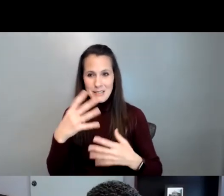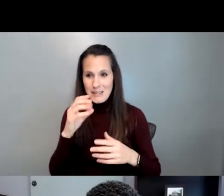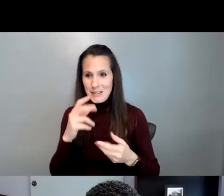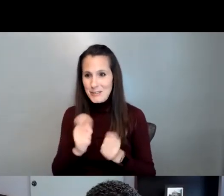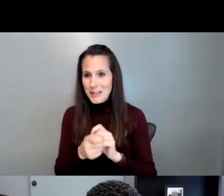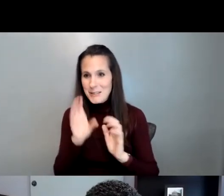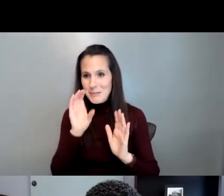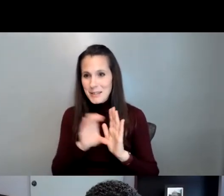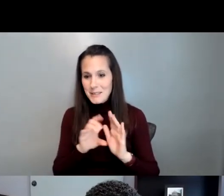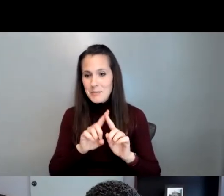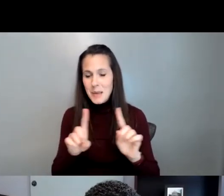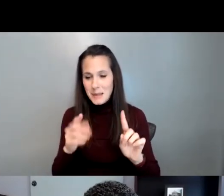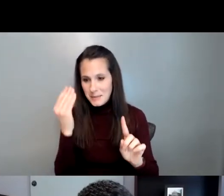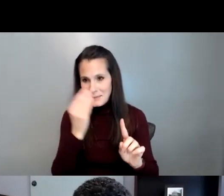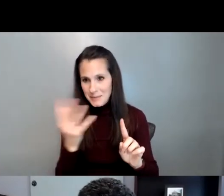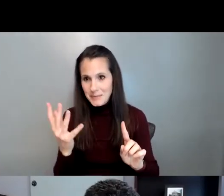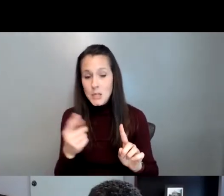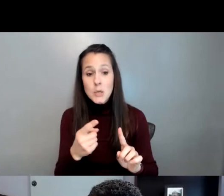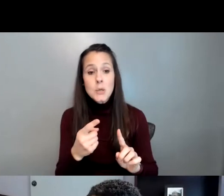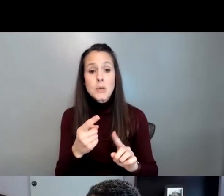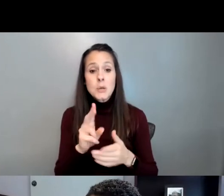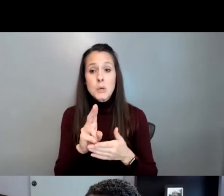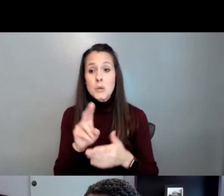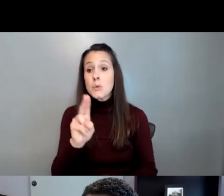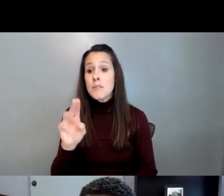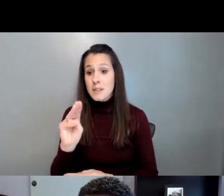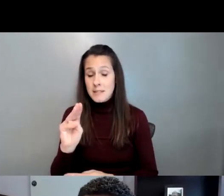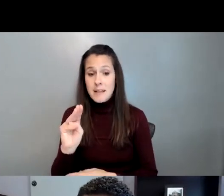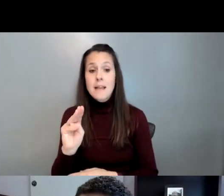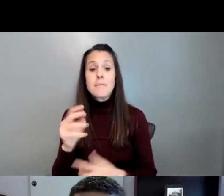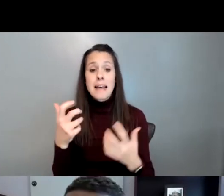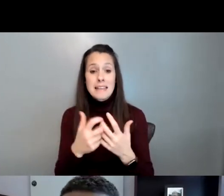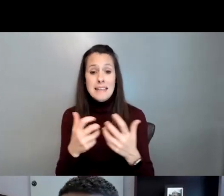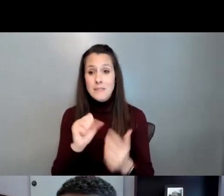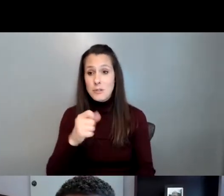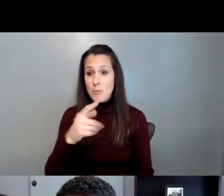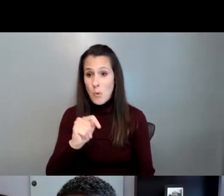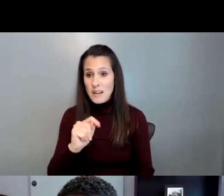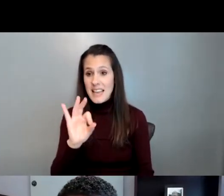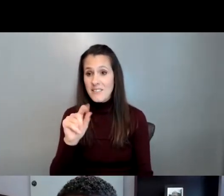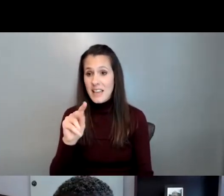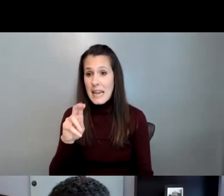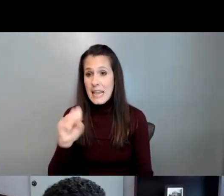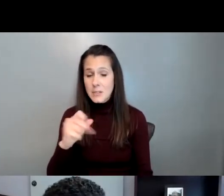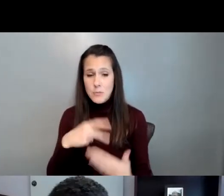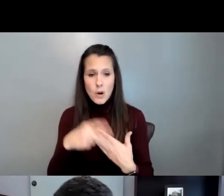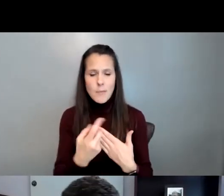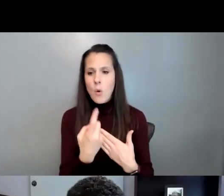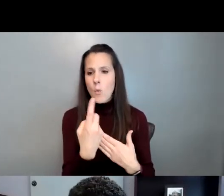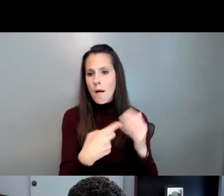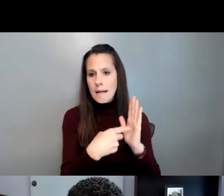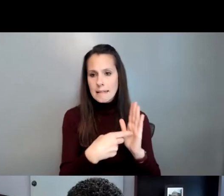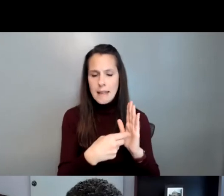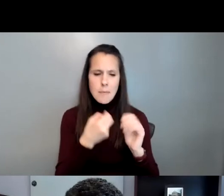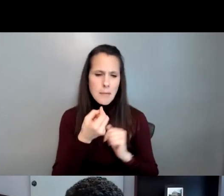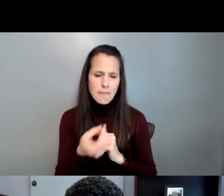that the University of Michigan Adaptive Sports and Fitness program is just one example. There are plenty of other examples,